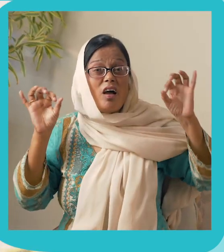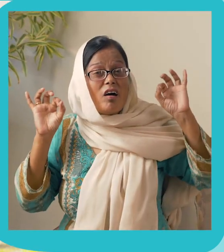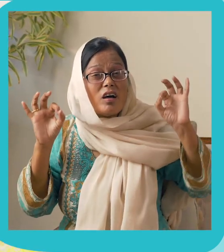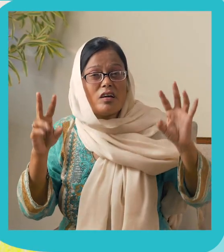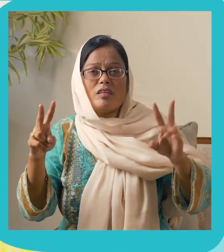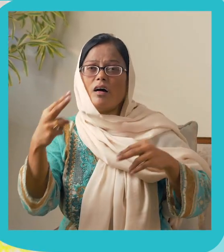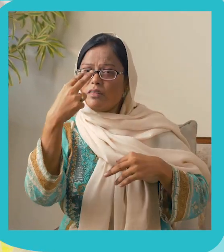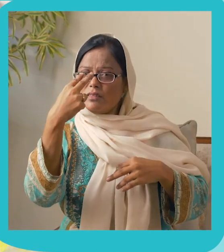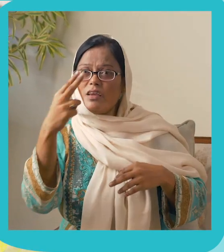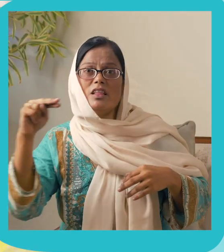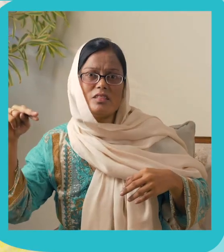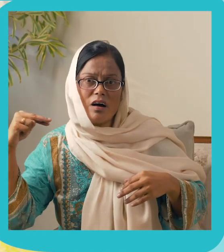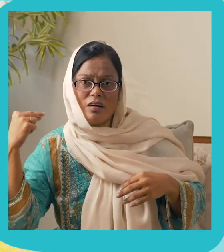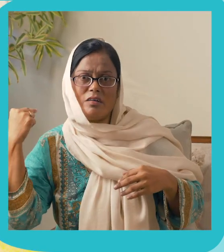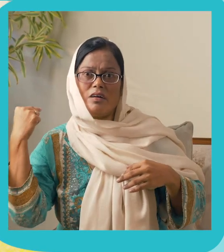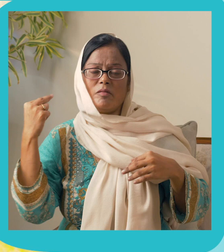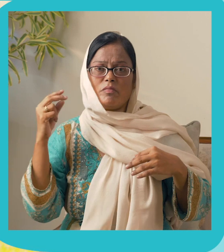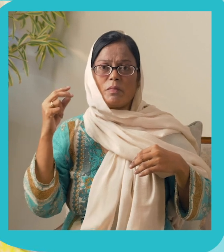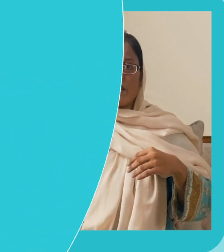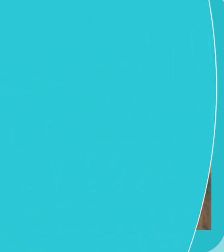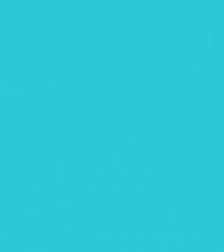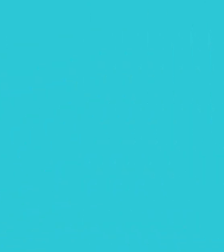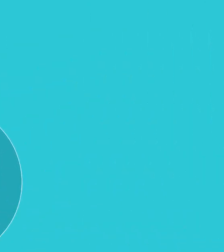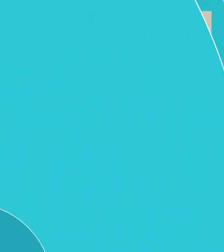It was a terrible sight indeed.